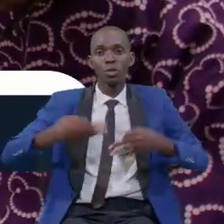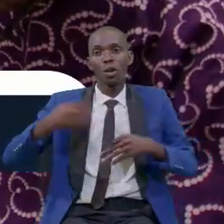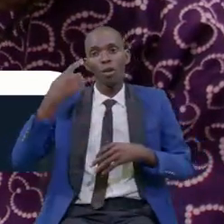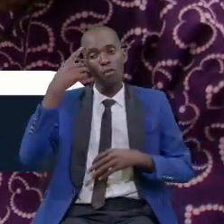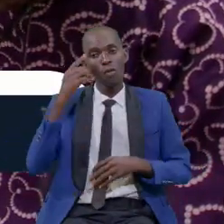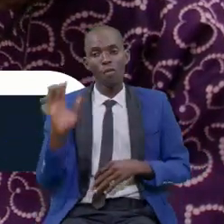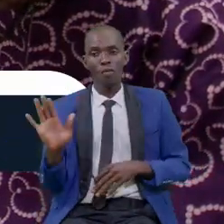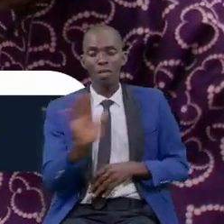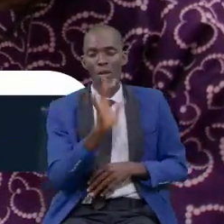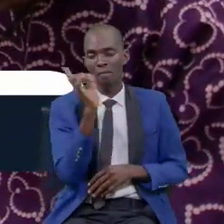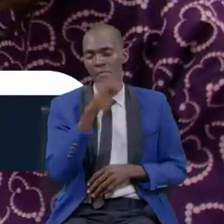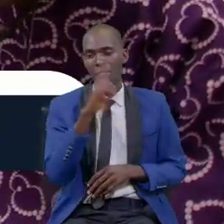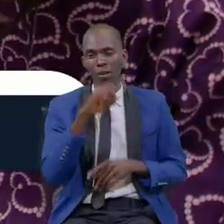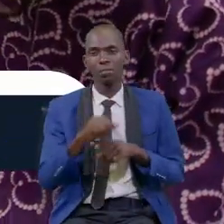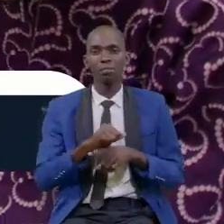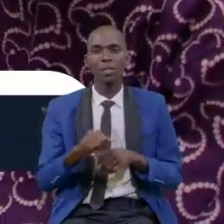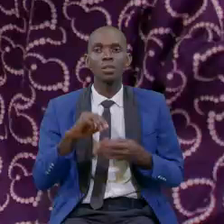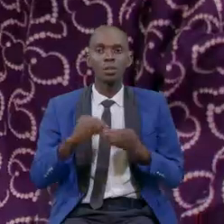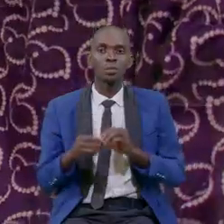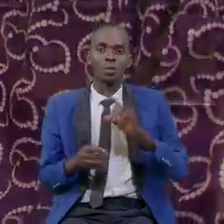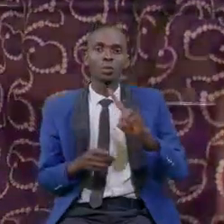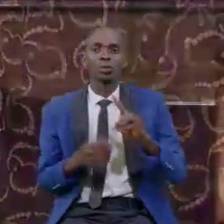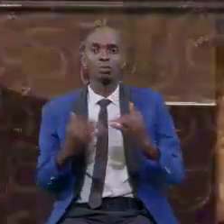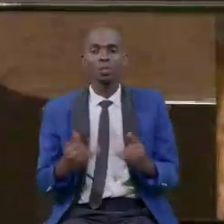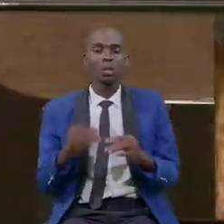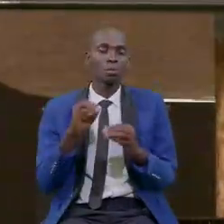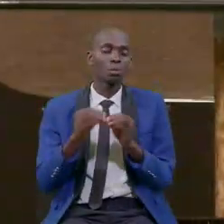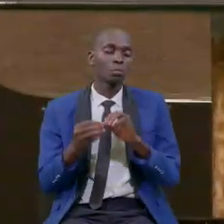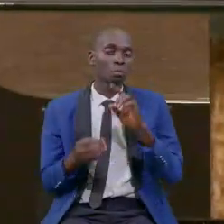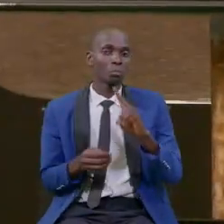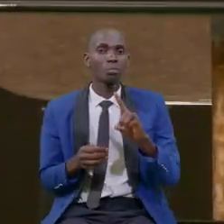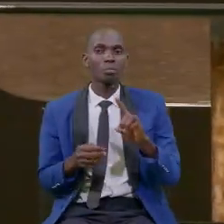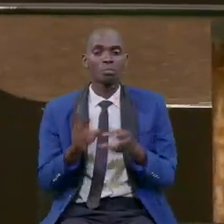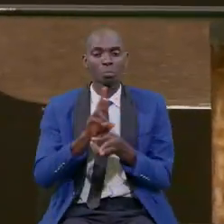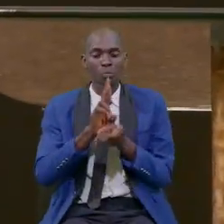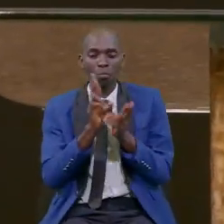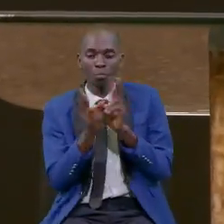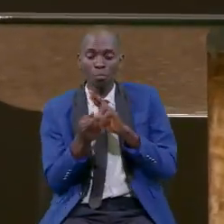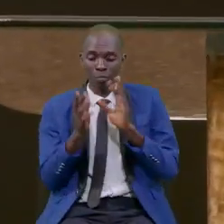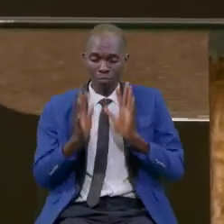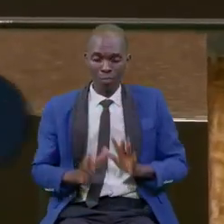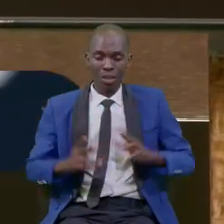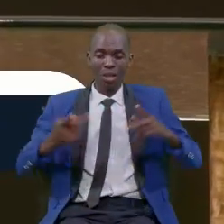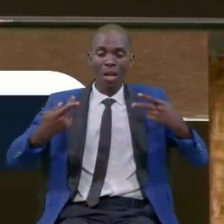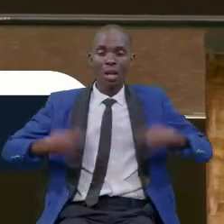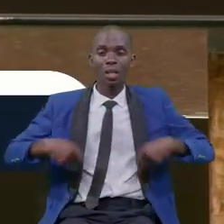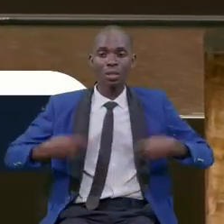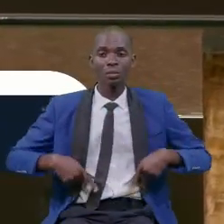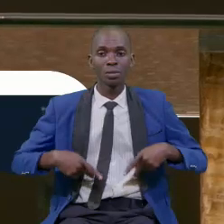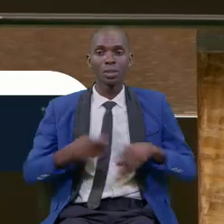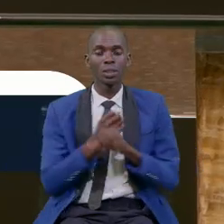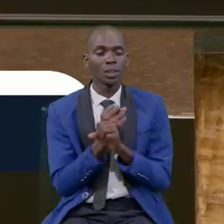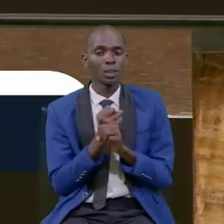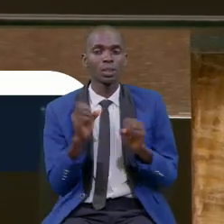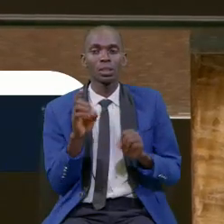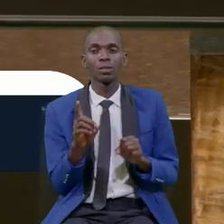their falsehood. Look at number one. Number one, repentant harlots saved